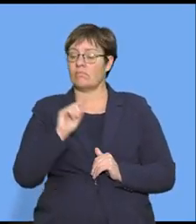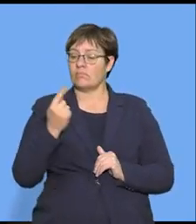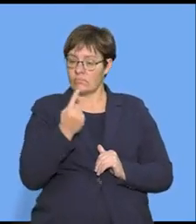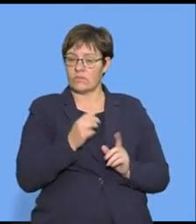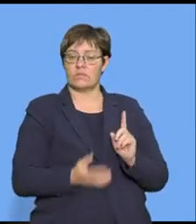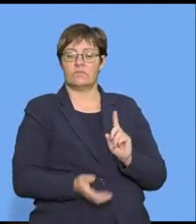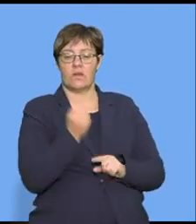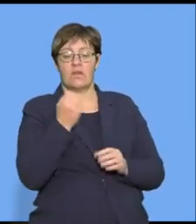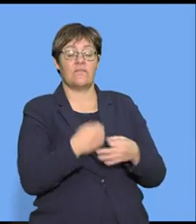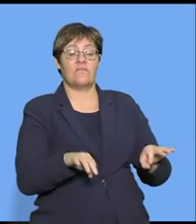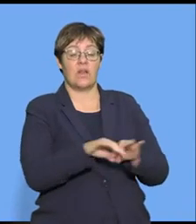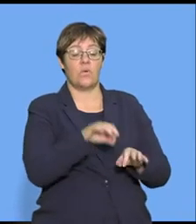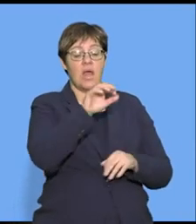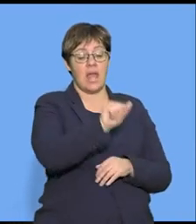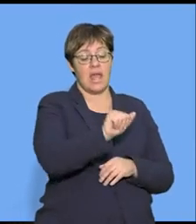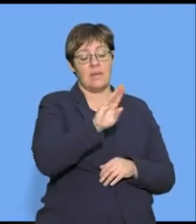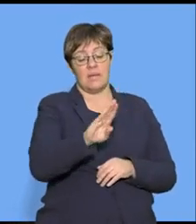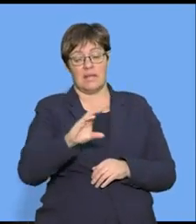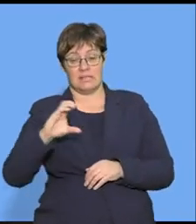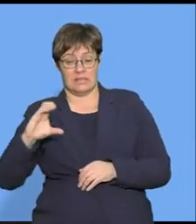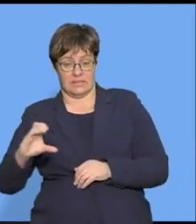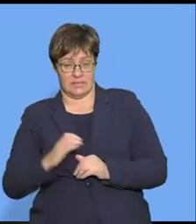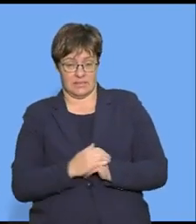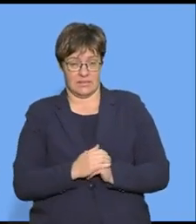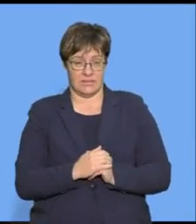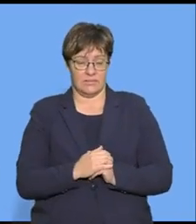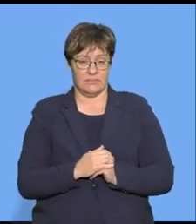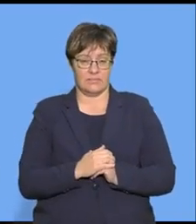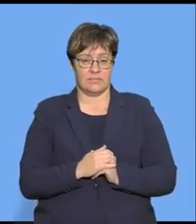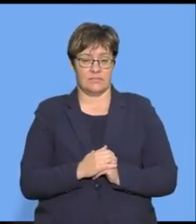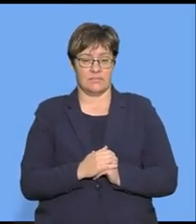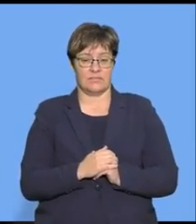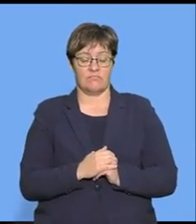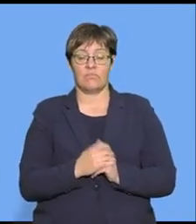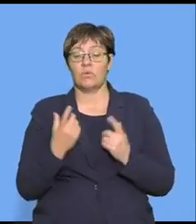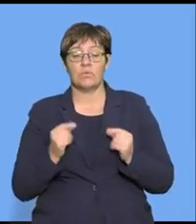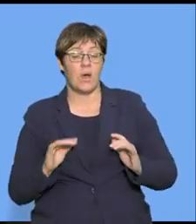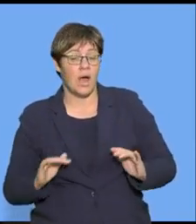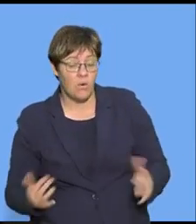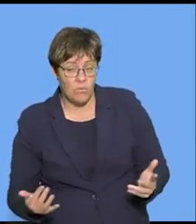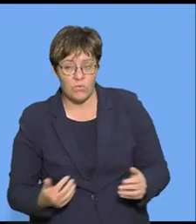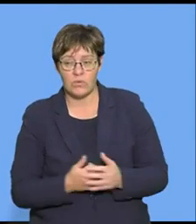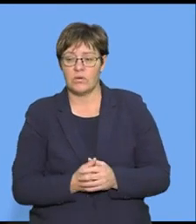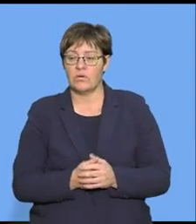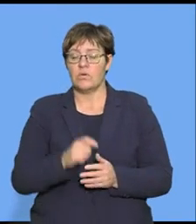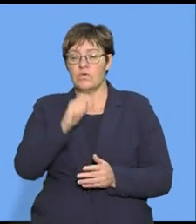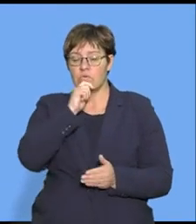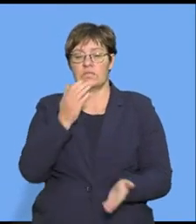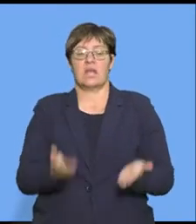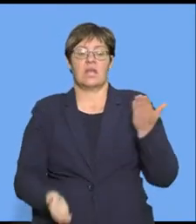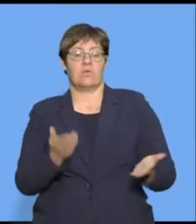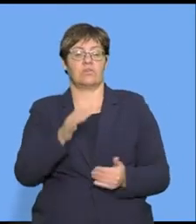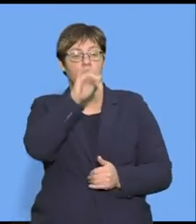the value of a, b, and c. To do that, we're going to use the equation y